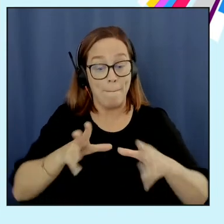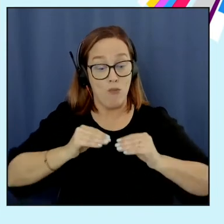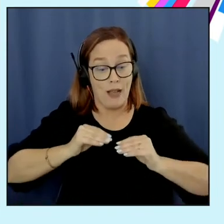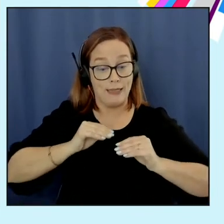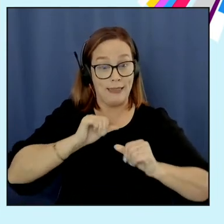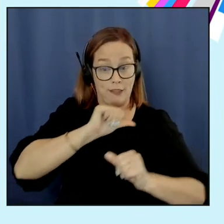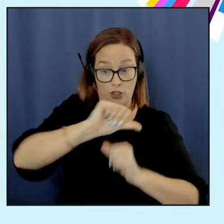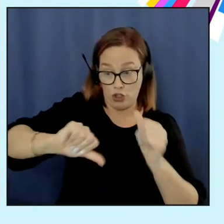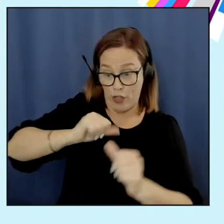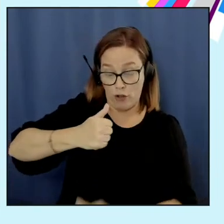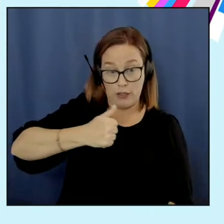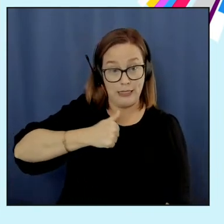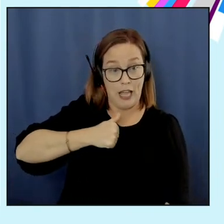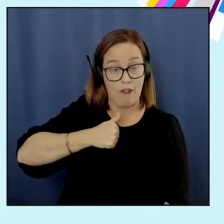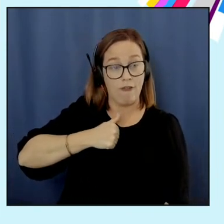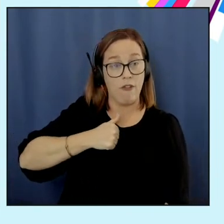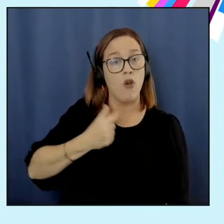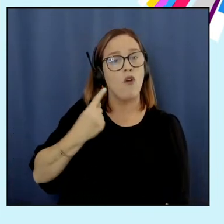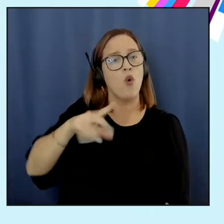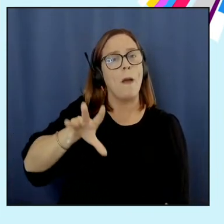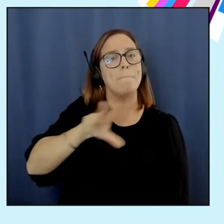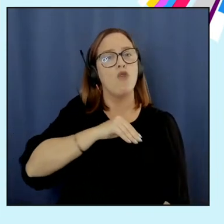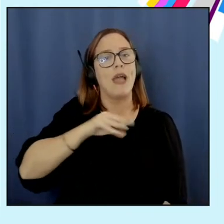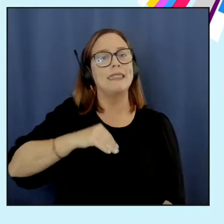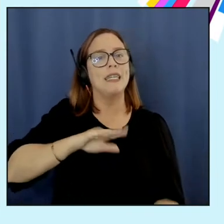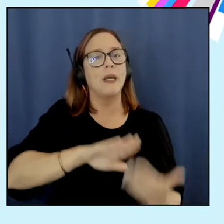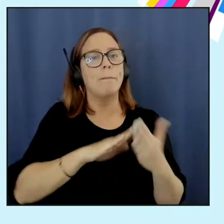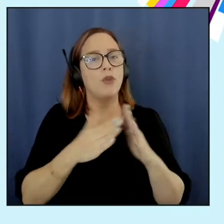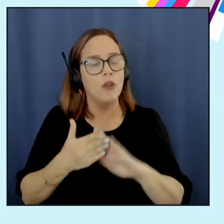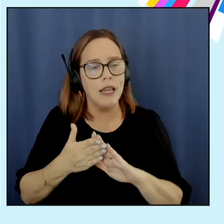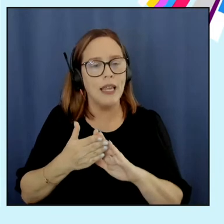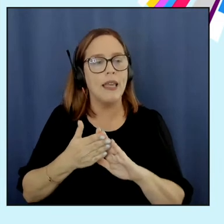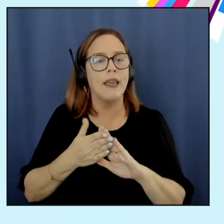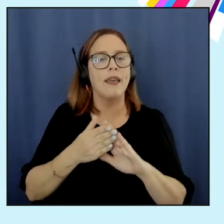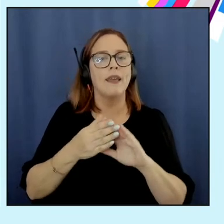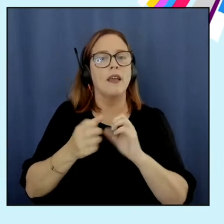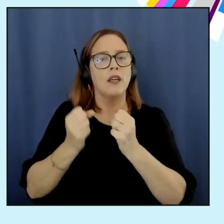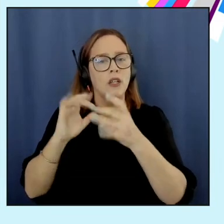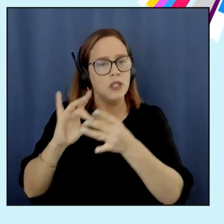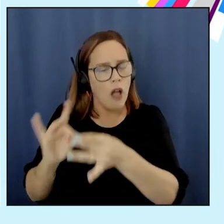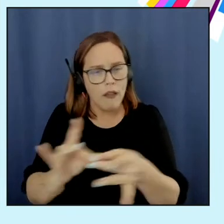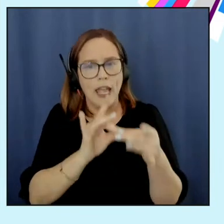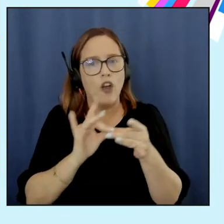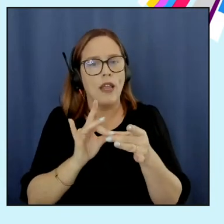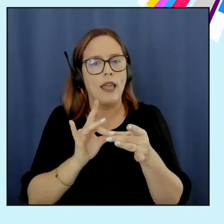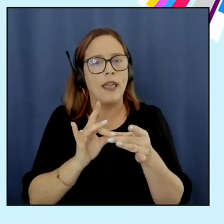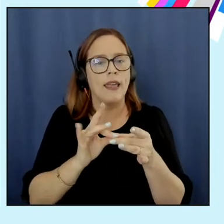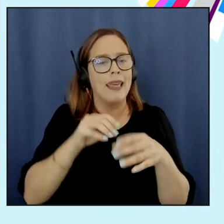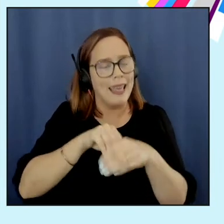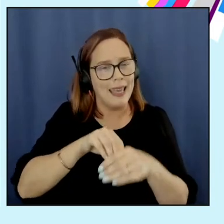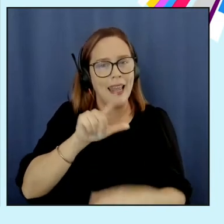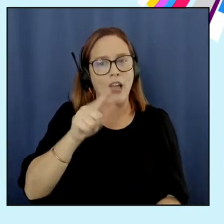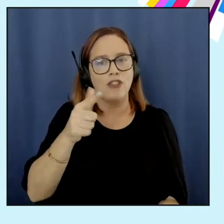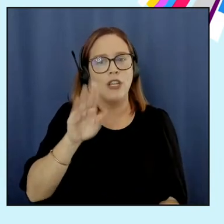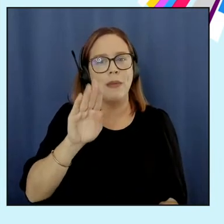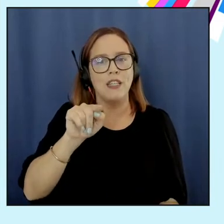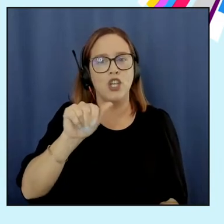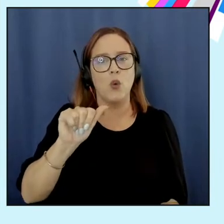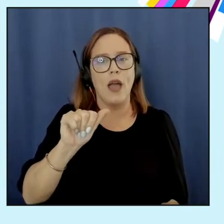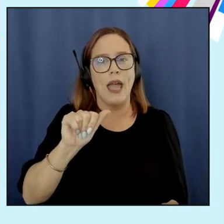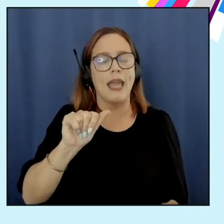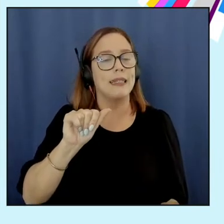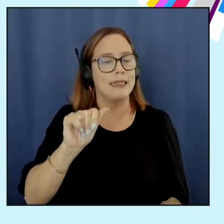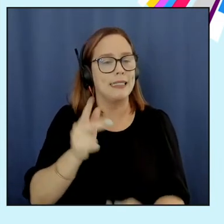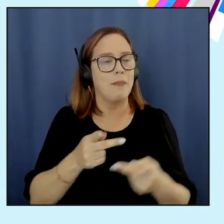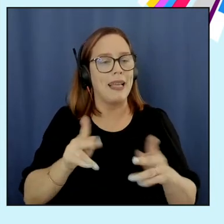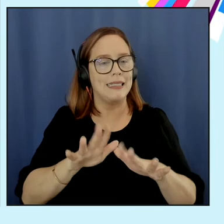and solidarity within LGBTQ spaces. I'm excited today to see the different Gleam chapters around the world and how